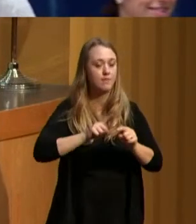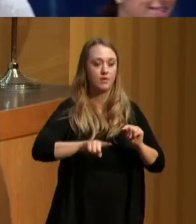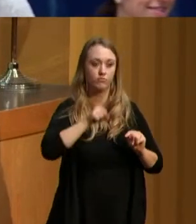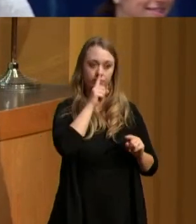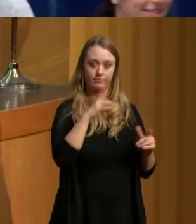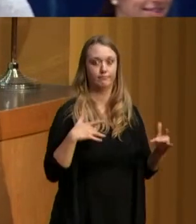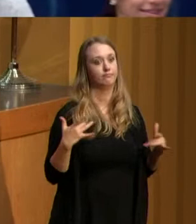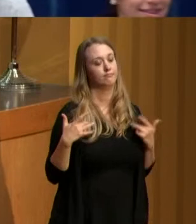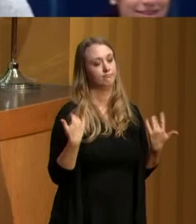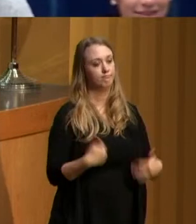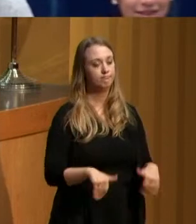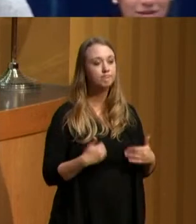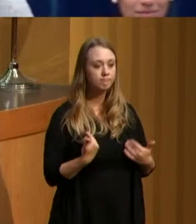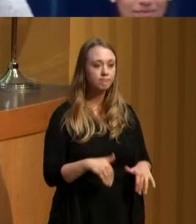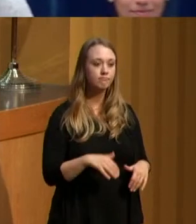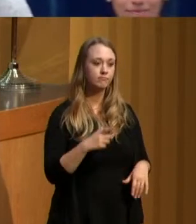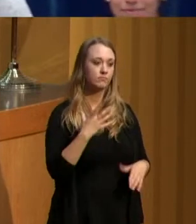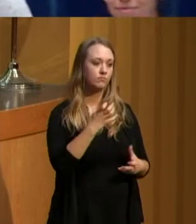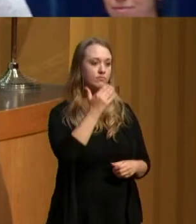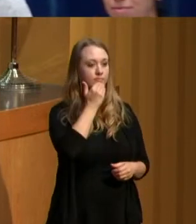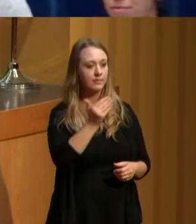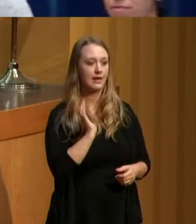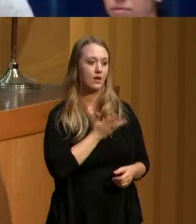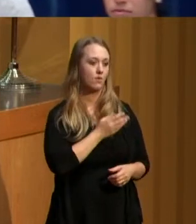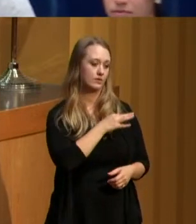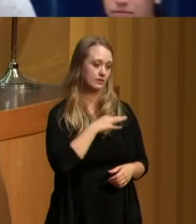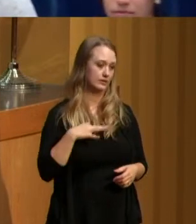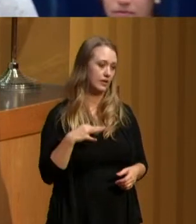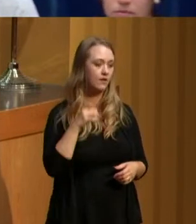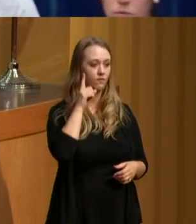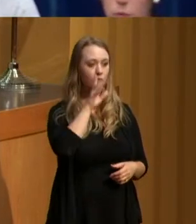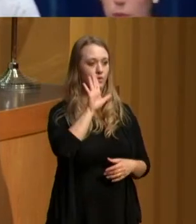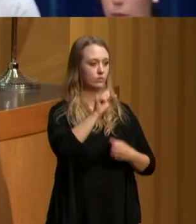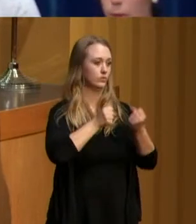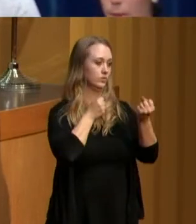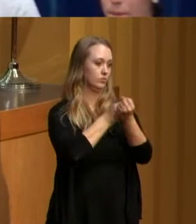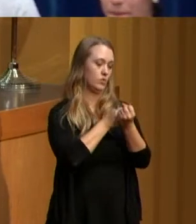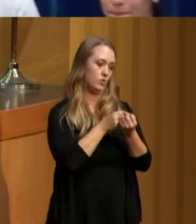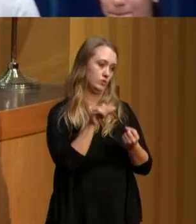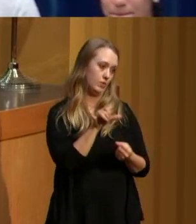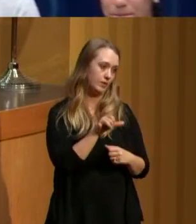exciting, and we say thank you to our faculty and staff for their support as well.